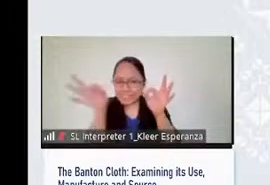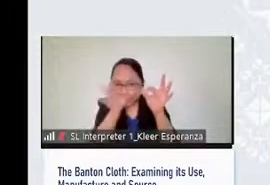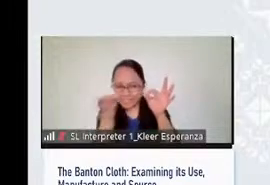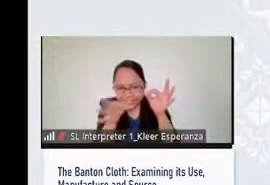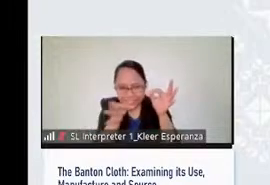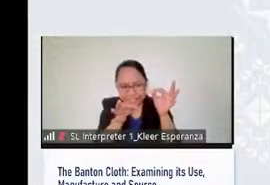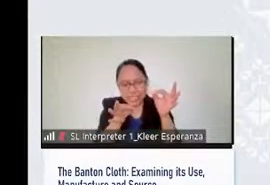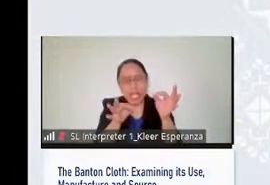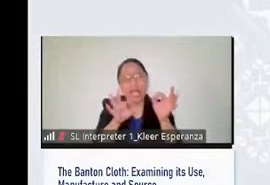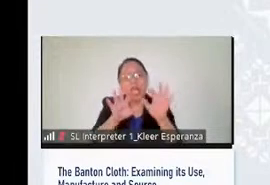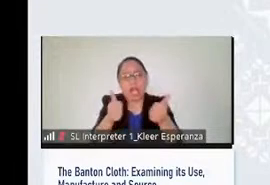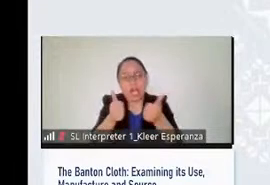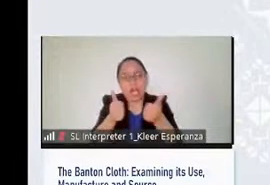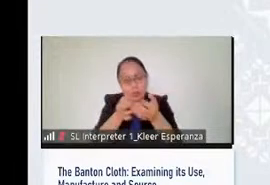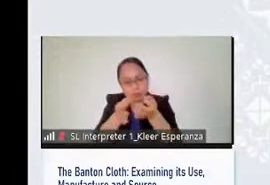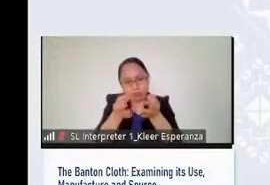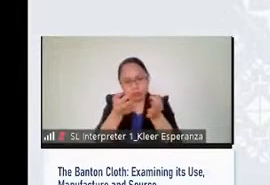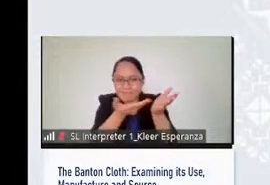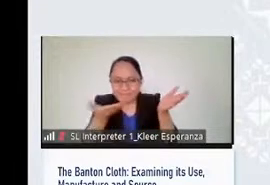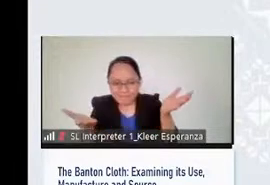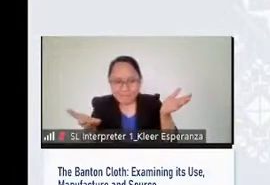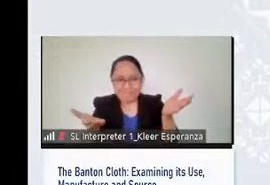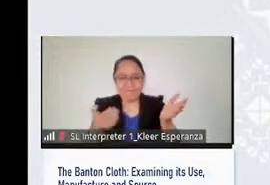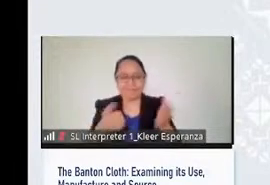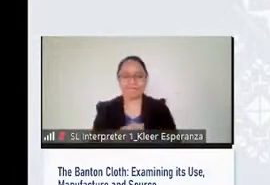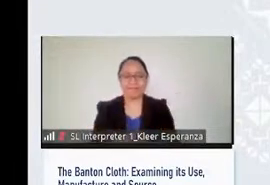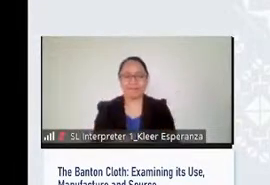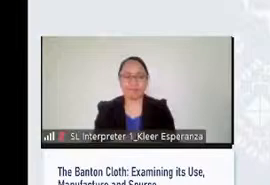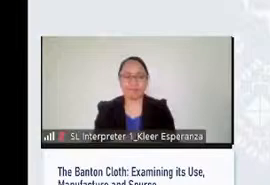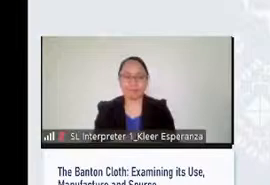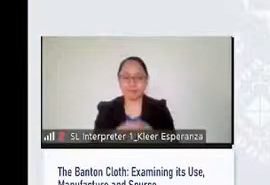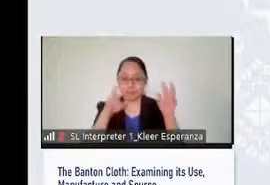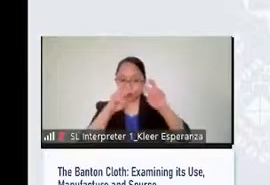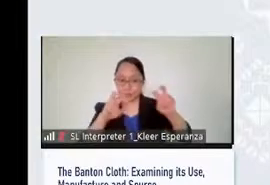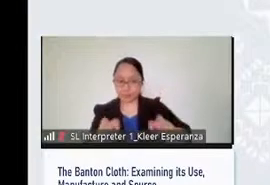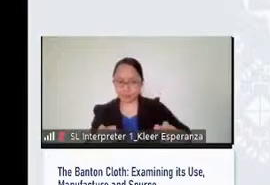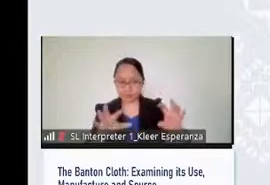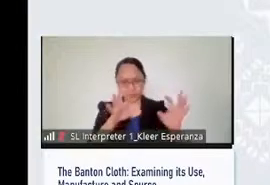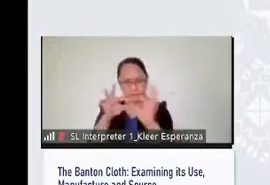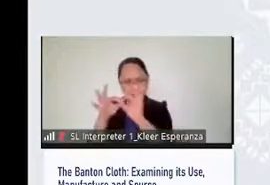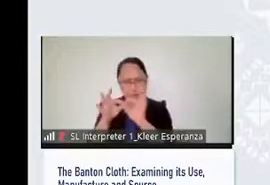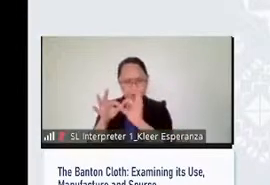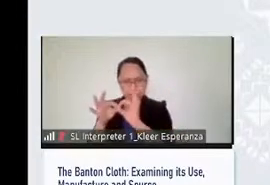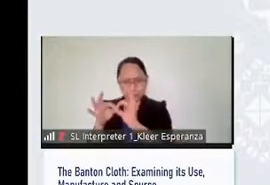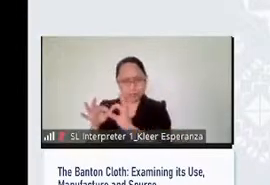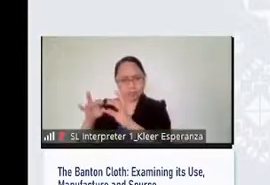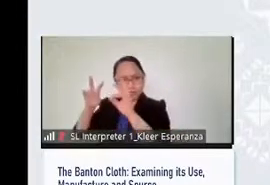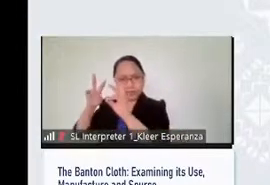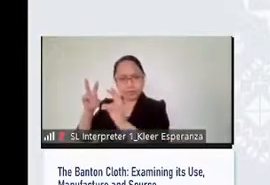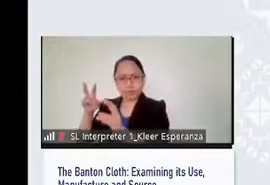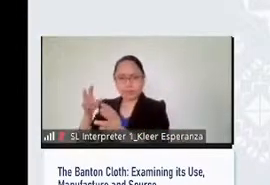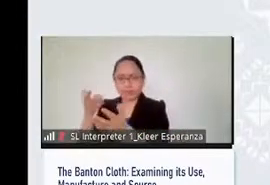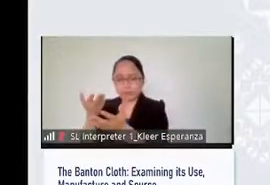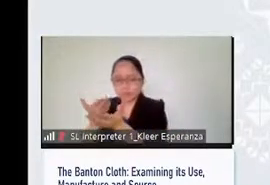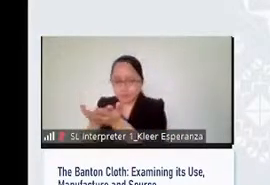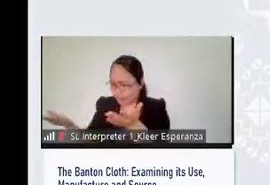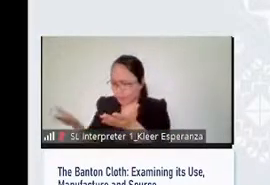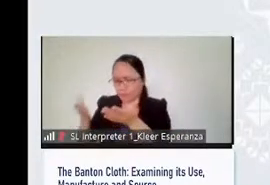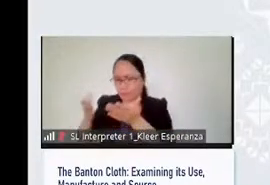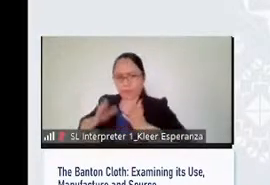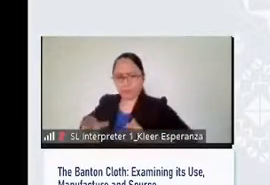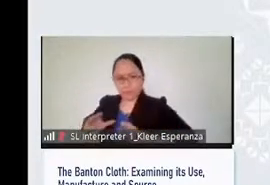use. The researchers coordinated with the textile testing laboratory in Manila on the identification of the fibers and dyes